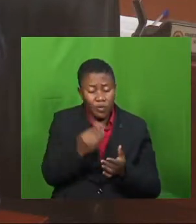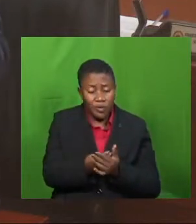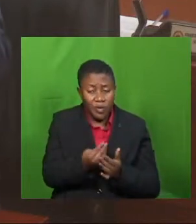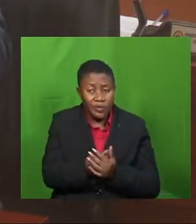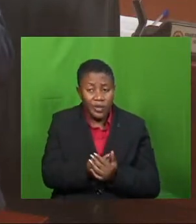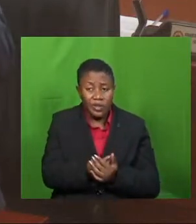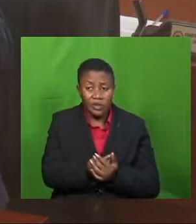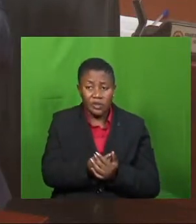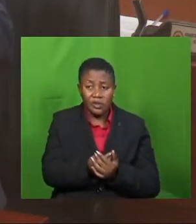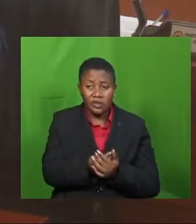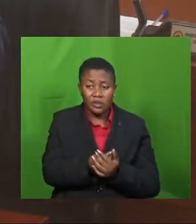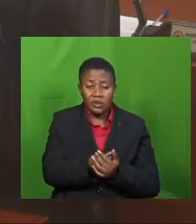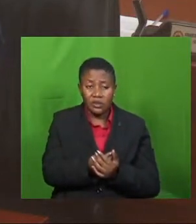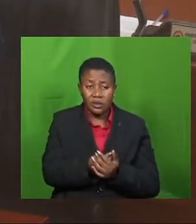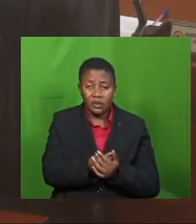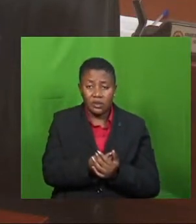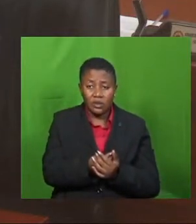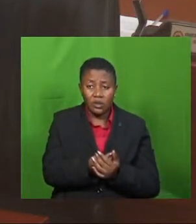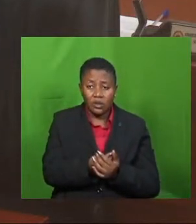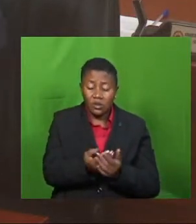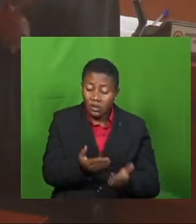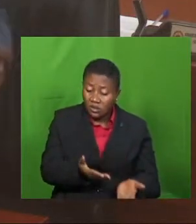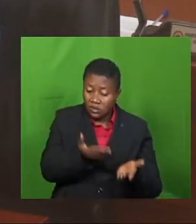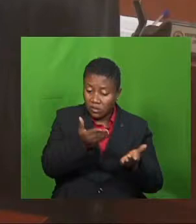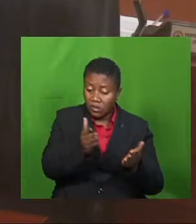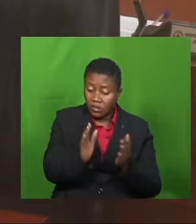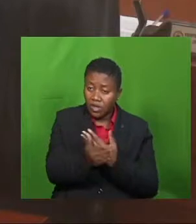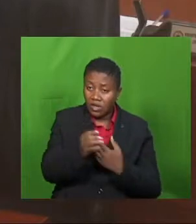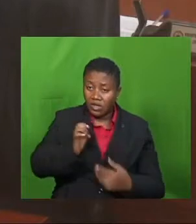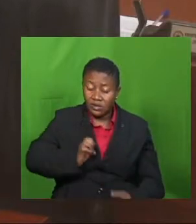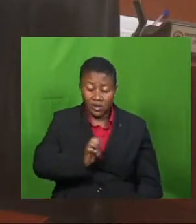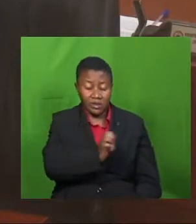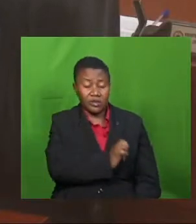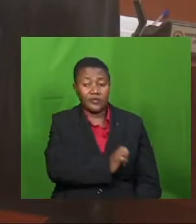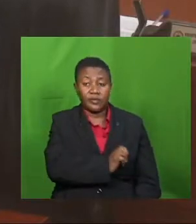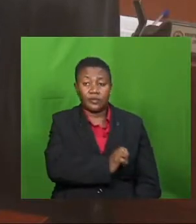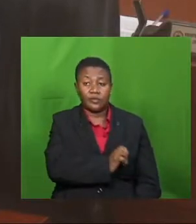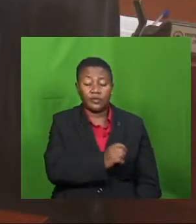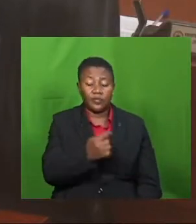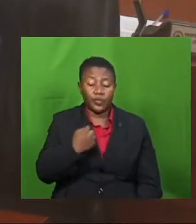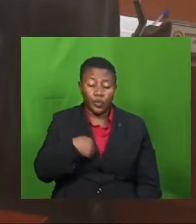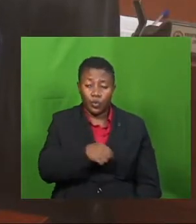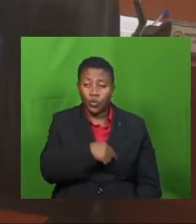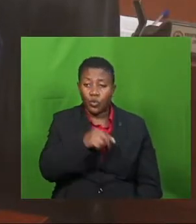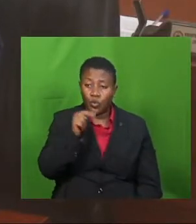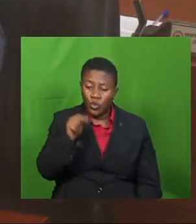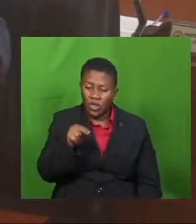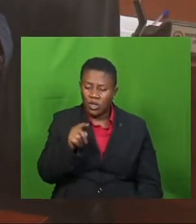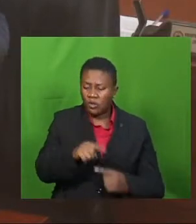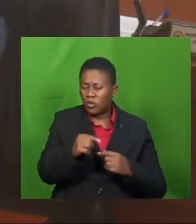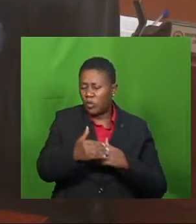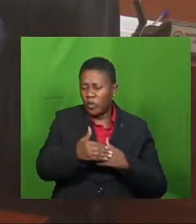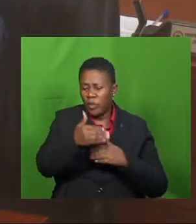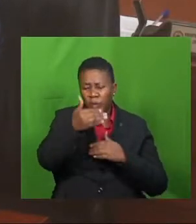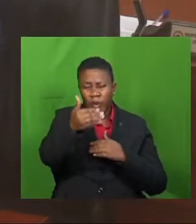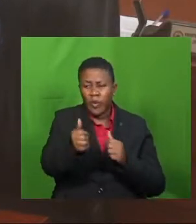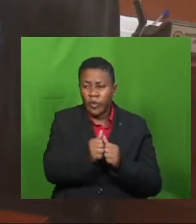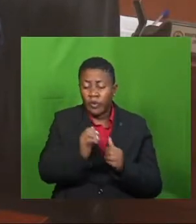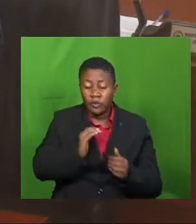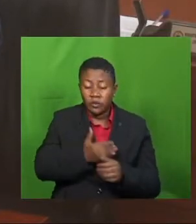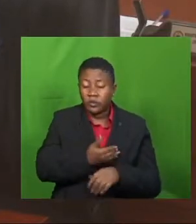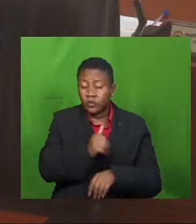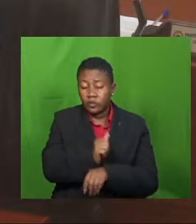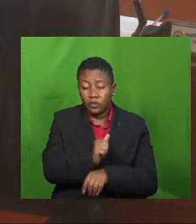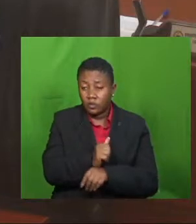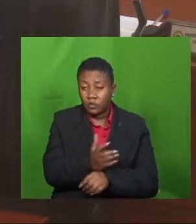audits submitted by the executive. And they are done with it. We need really to go further. And just so that we're able